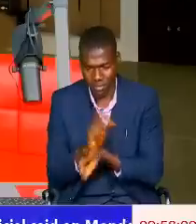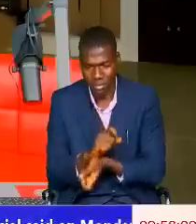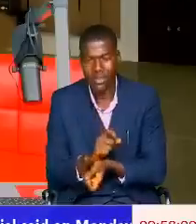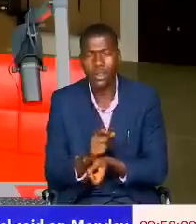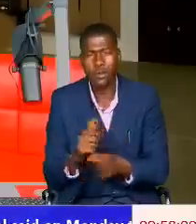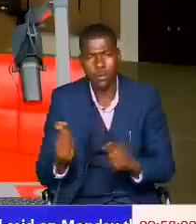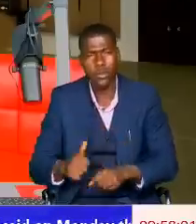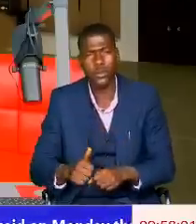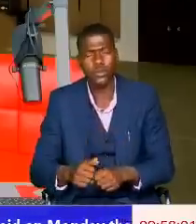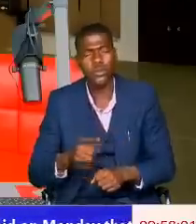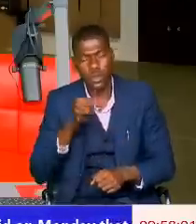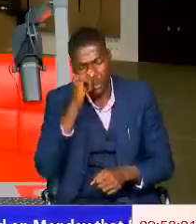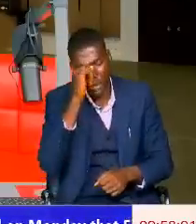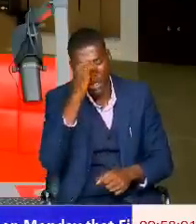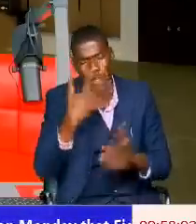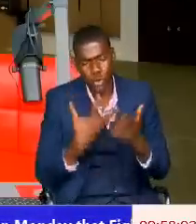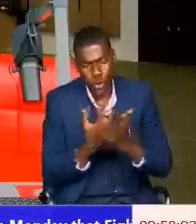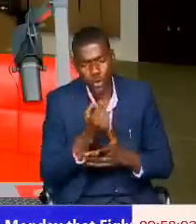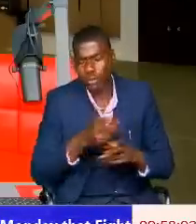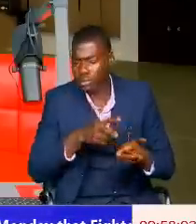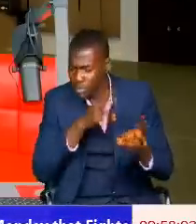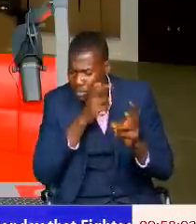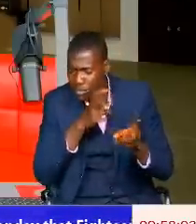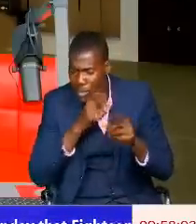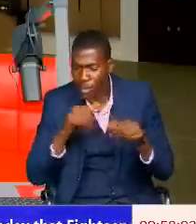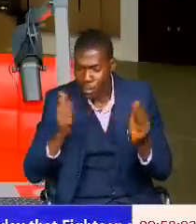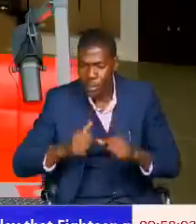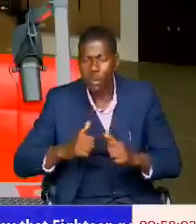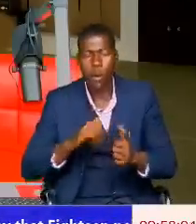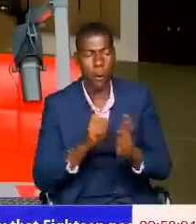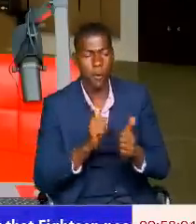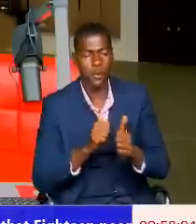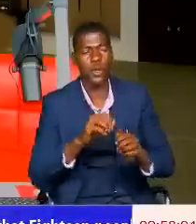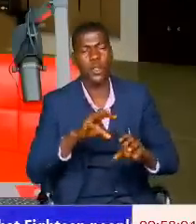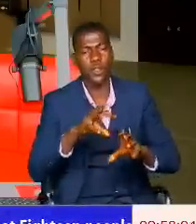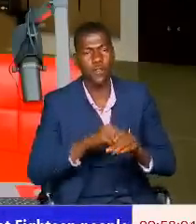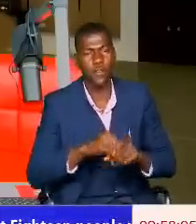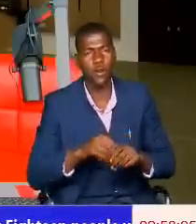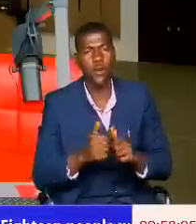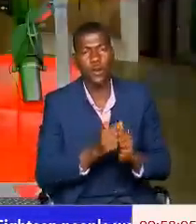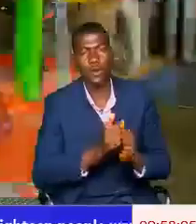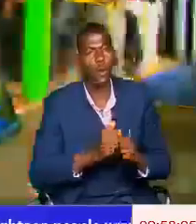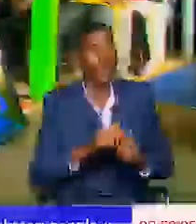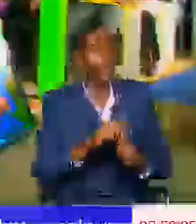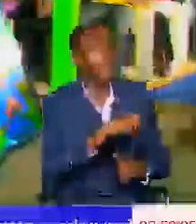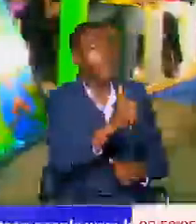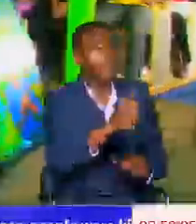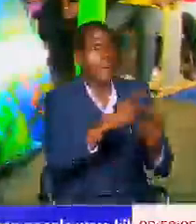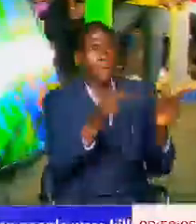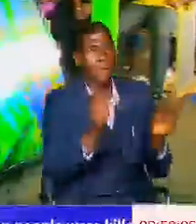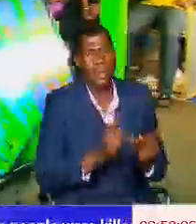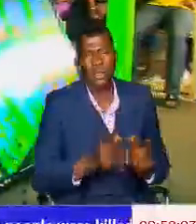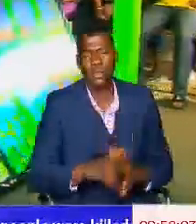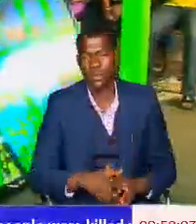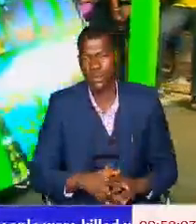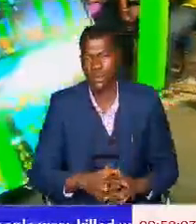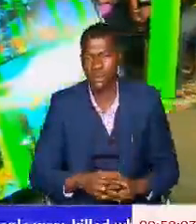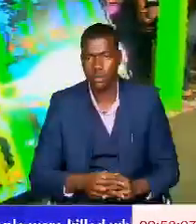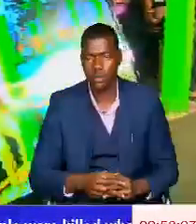Try and be flexible so you can compete with NIPOST London and other postal